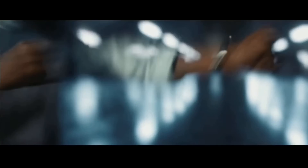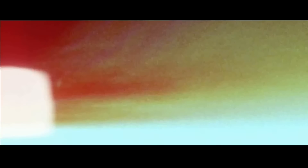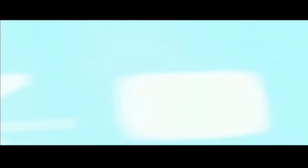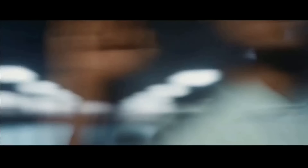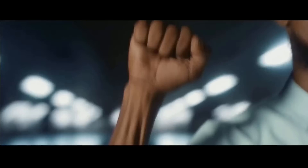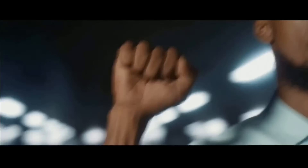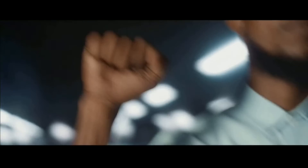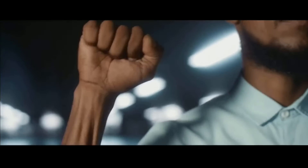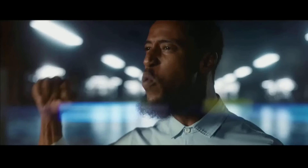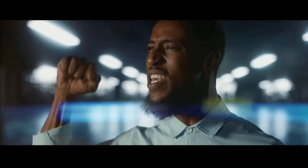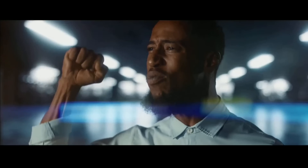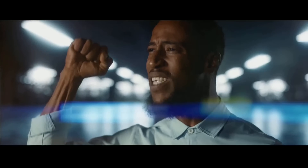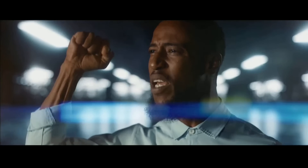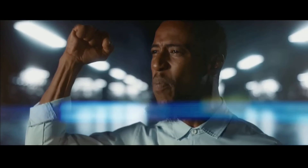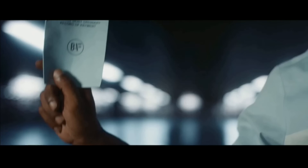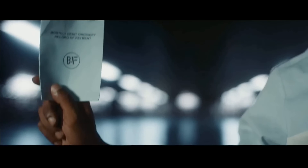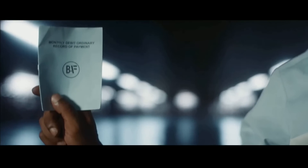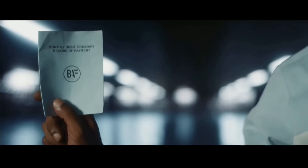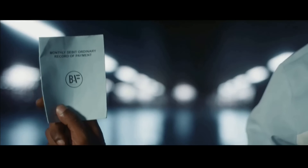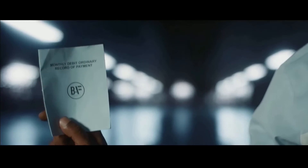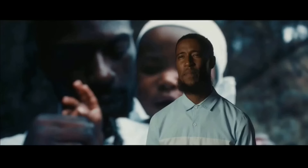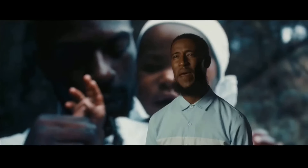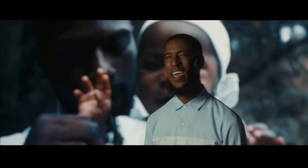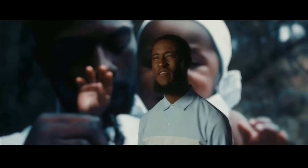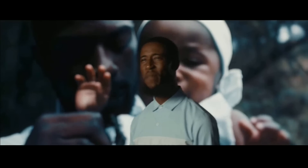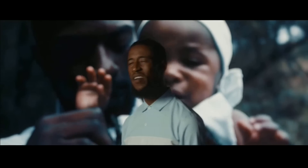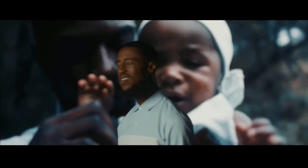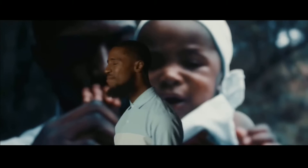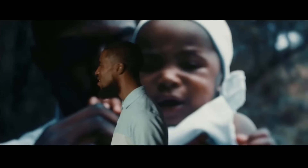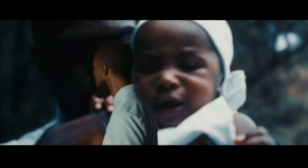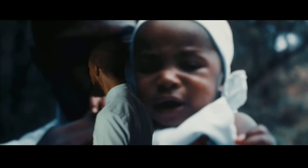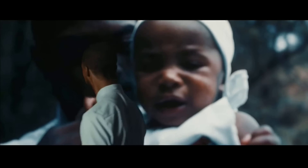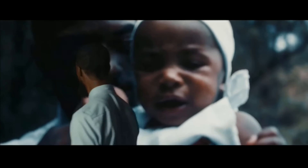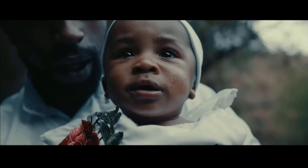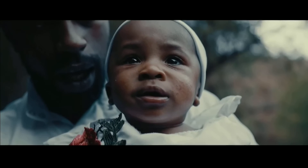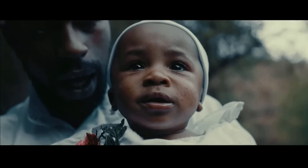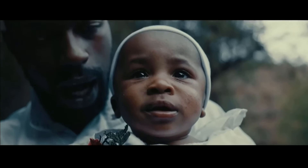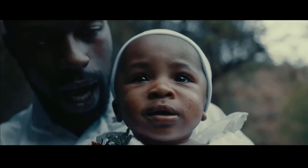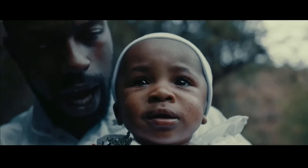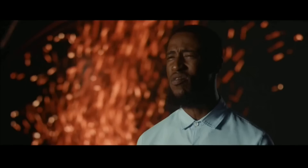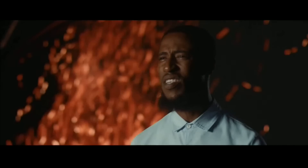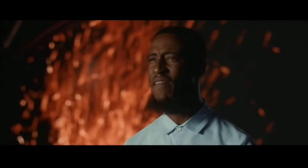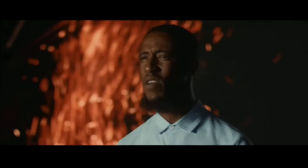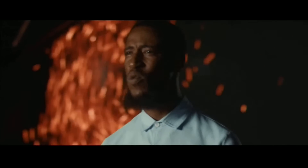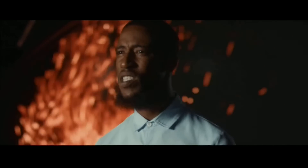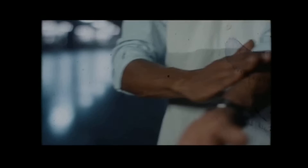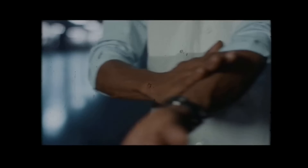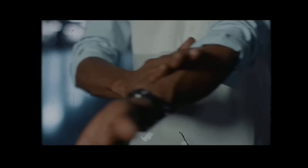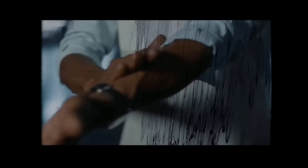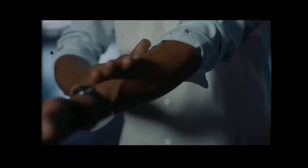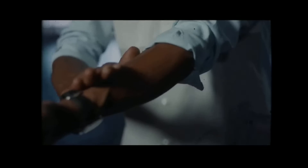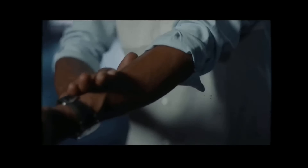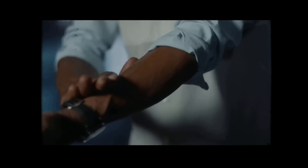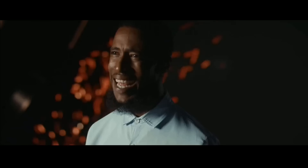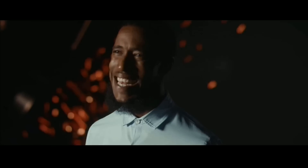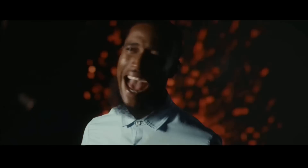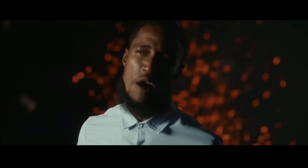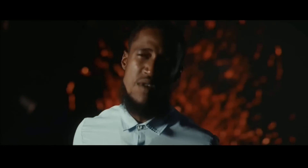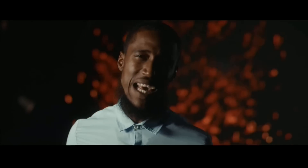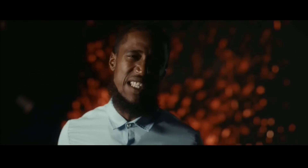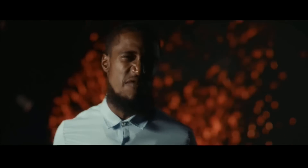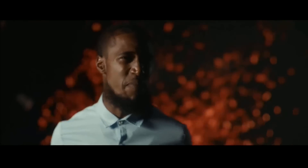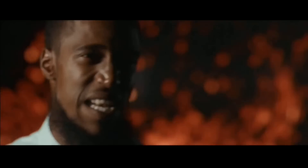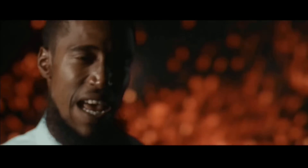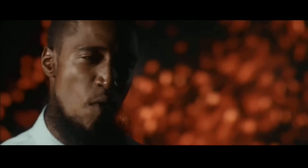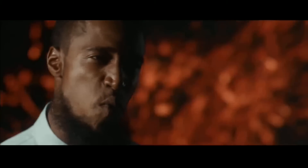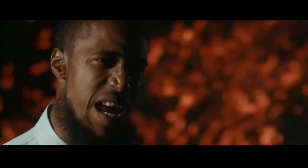with iron fists, wielding policies that paved possibilities for the next of kin. 07 was a shedding of skin. Now